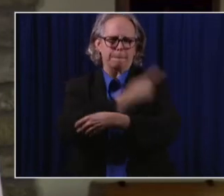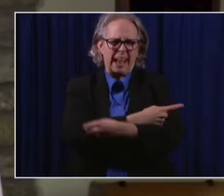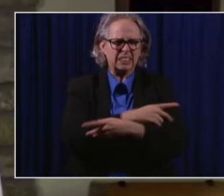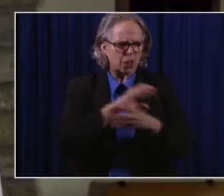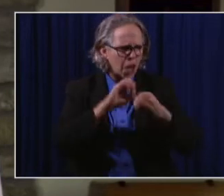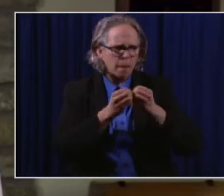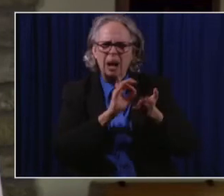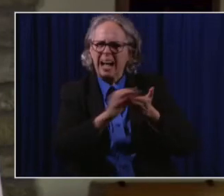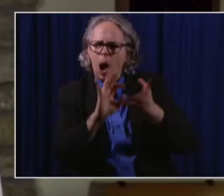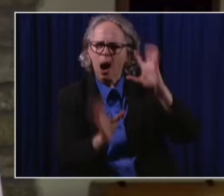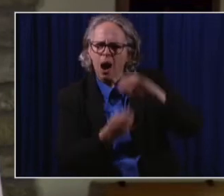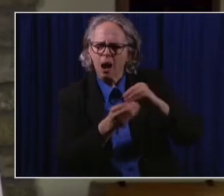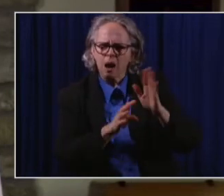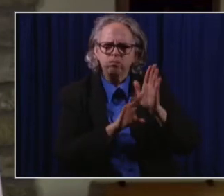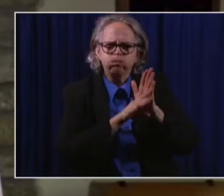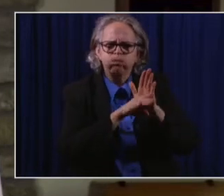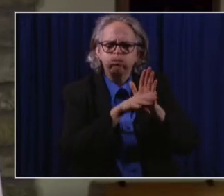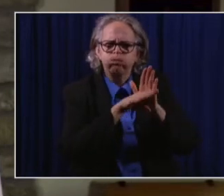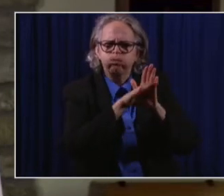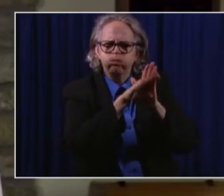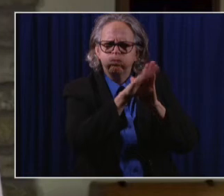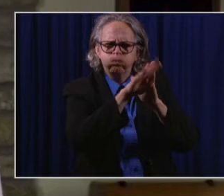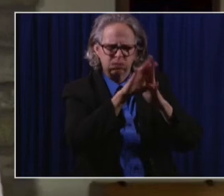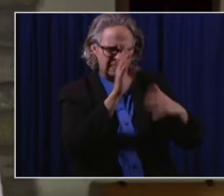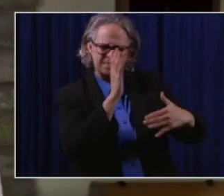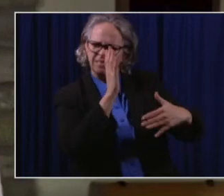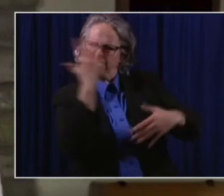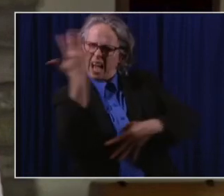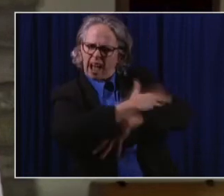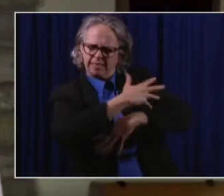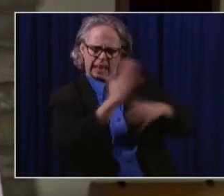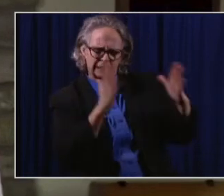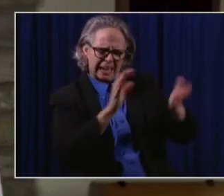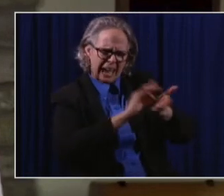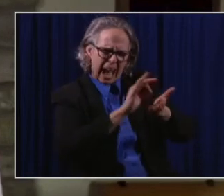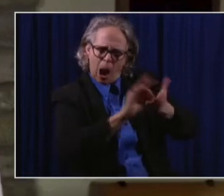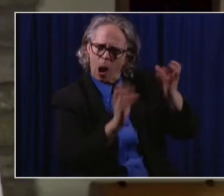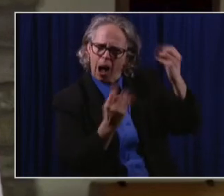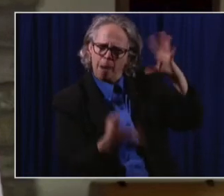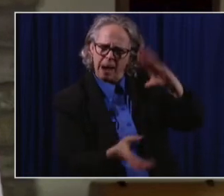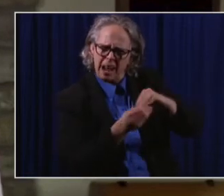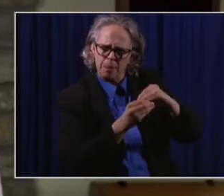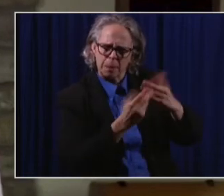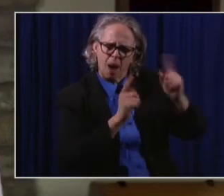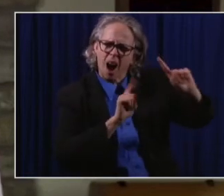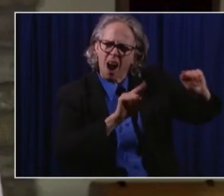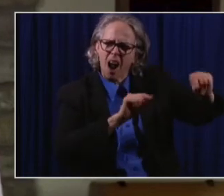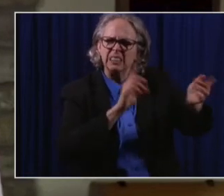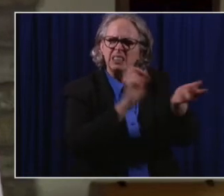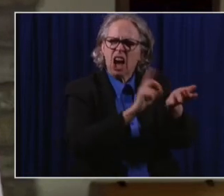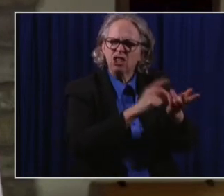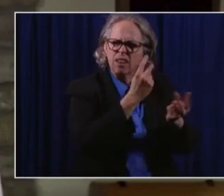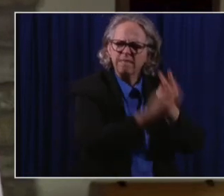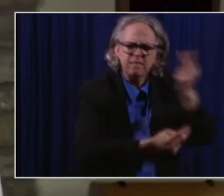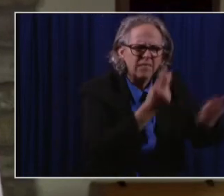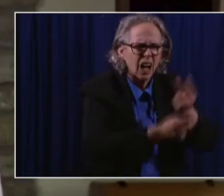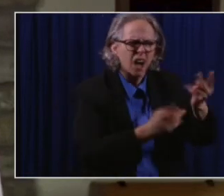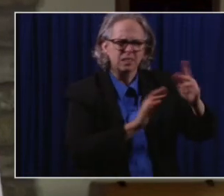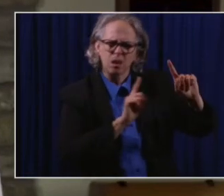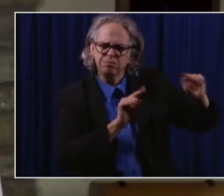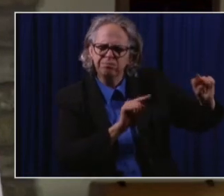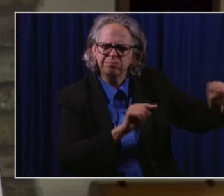of at least 5 consecutive days in the number of people going to a healthcare provider with COVID symptoms who then receive